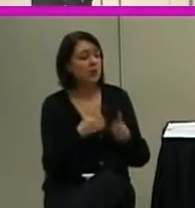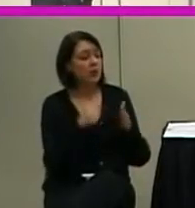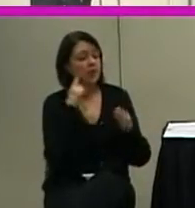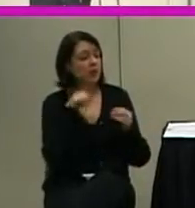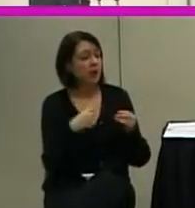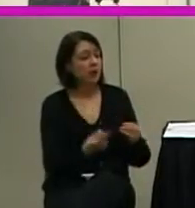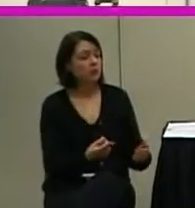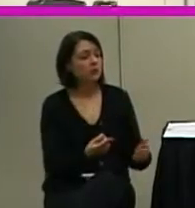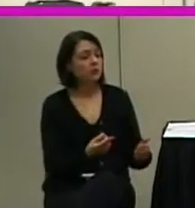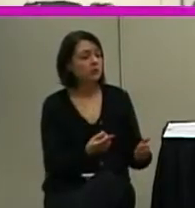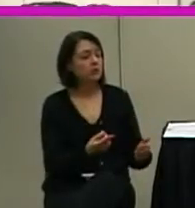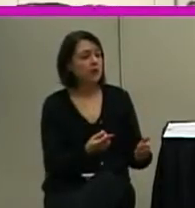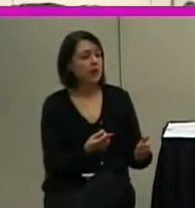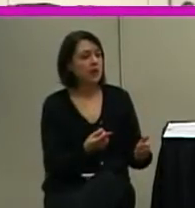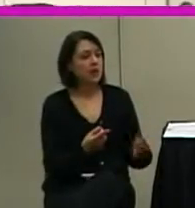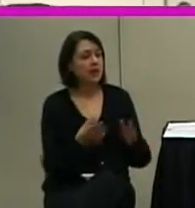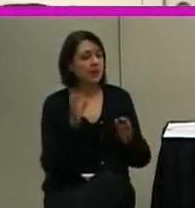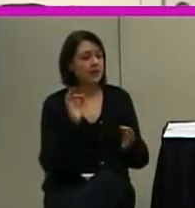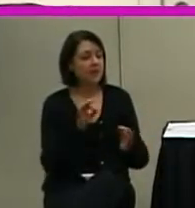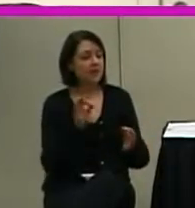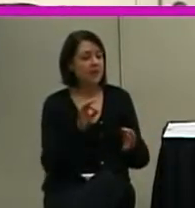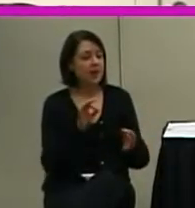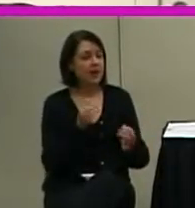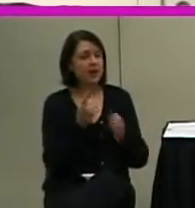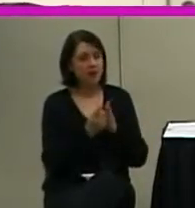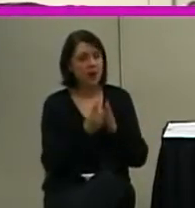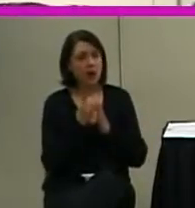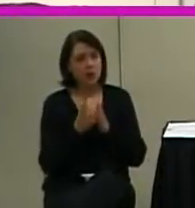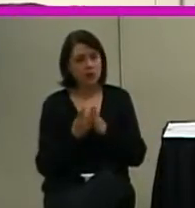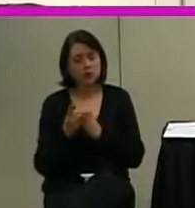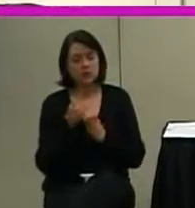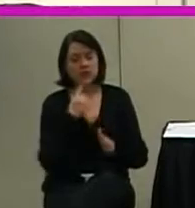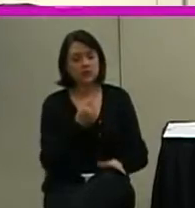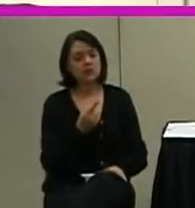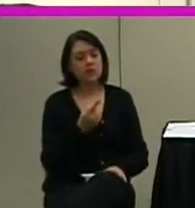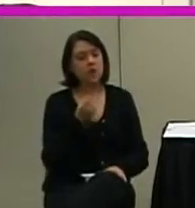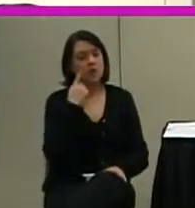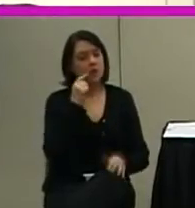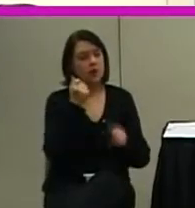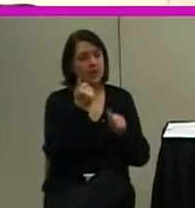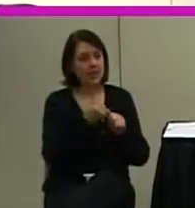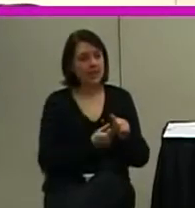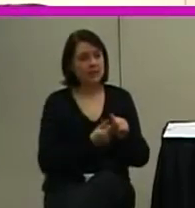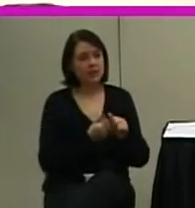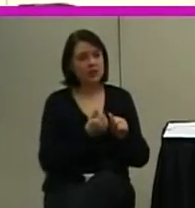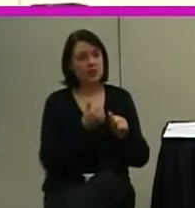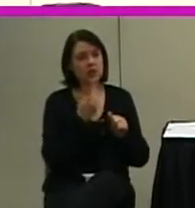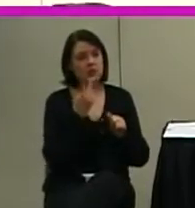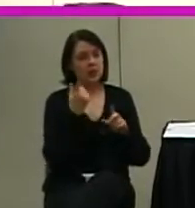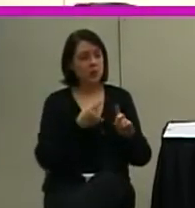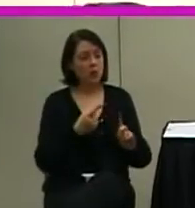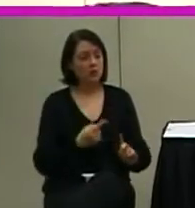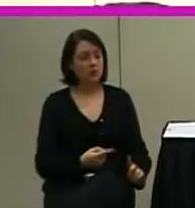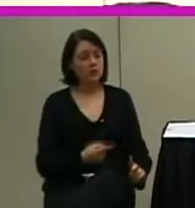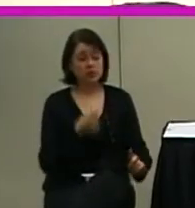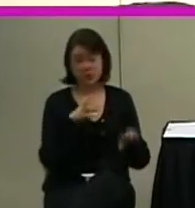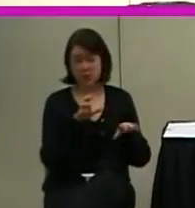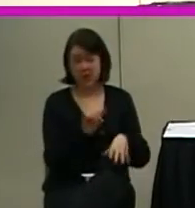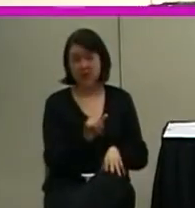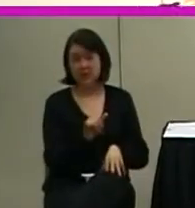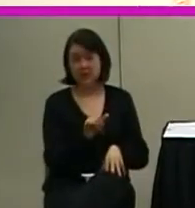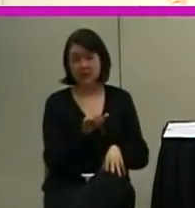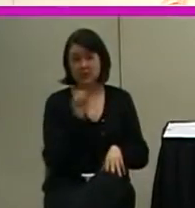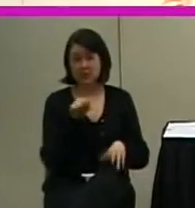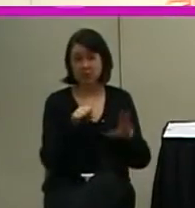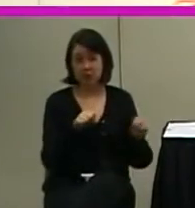about? They get that feedback once an hour or so. It just says, for each of those 3 goals or so, did you do it or